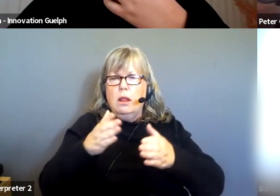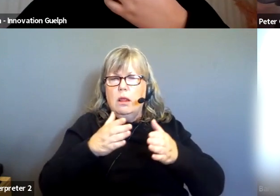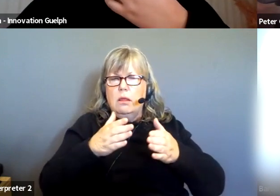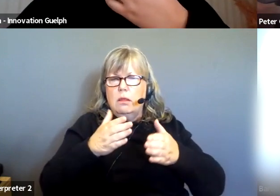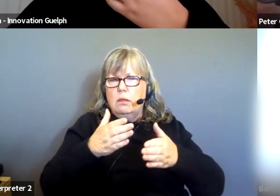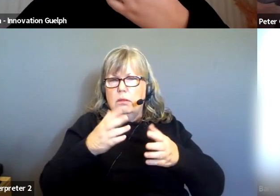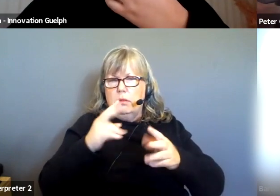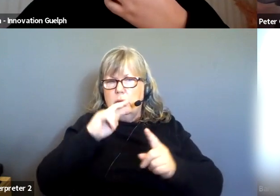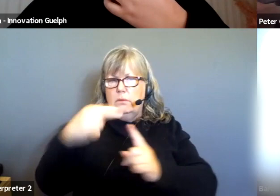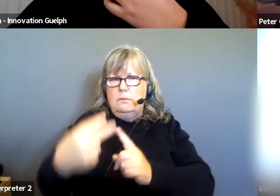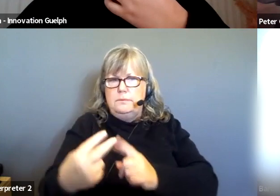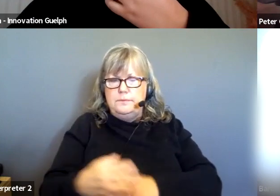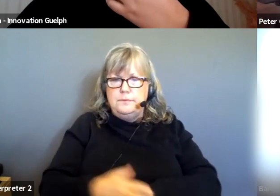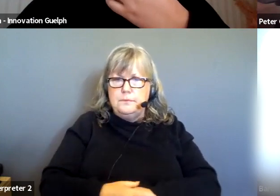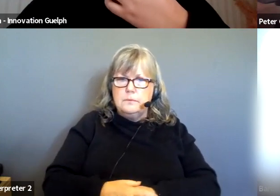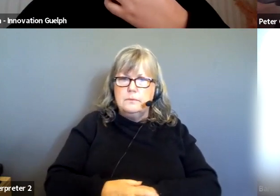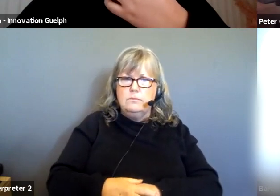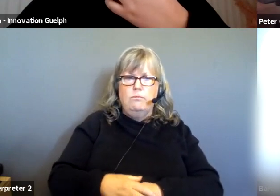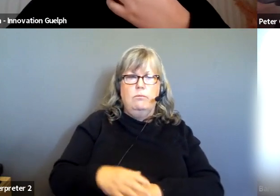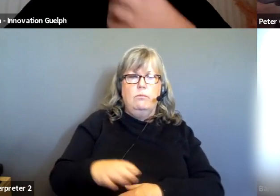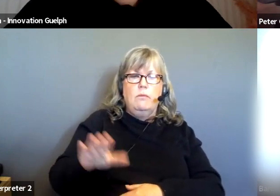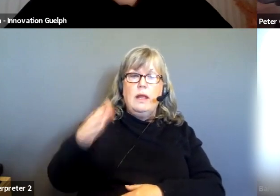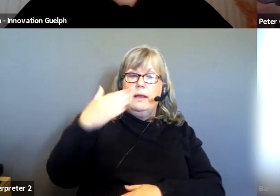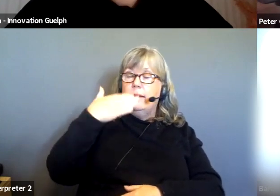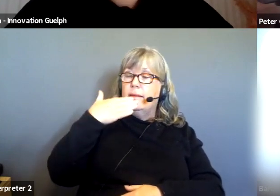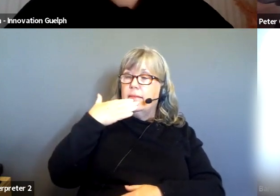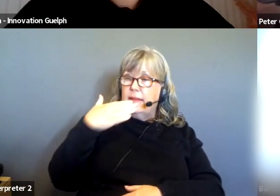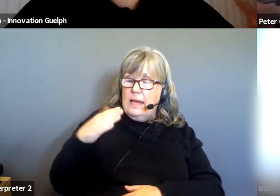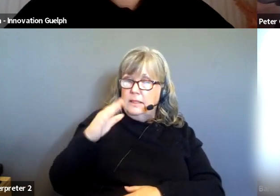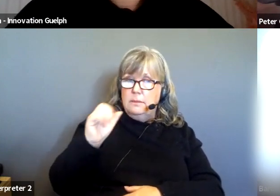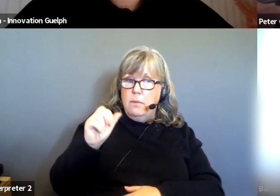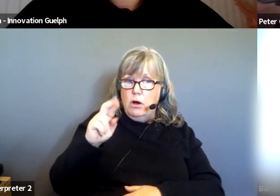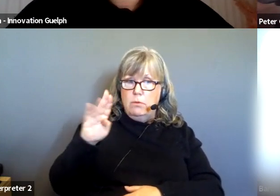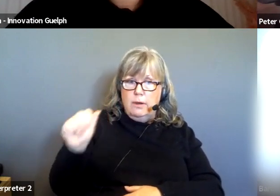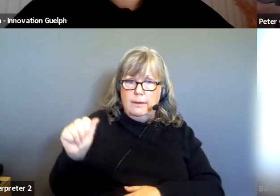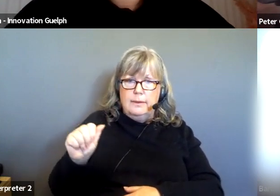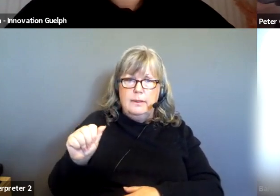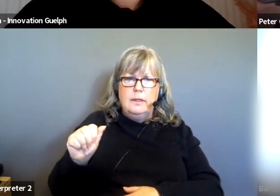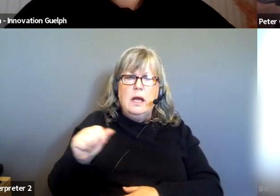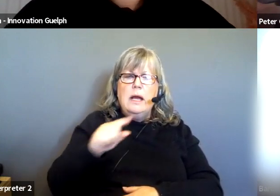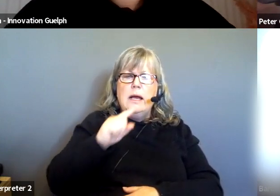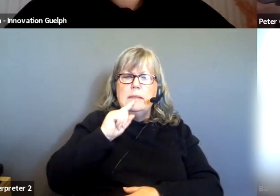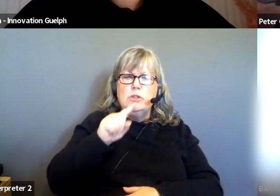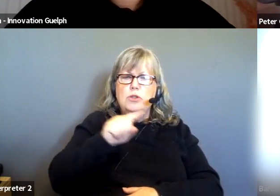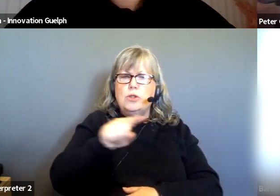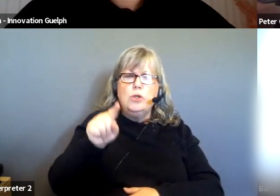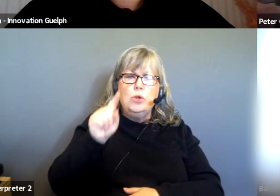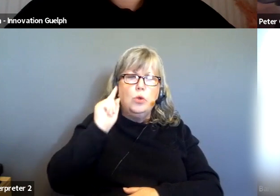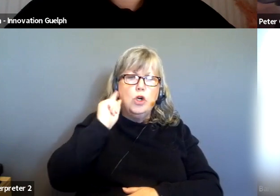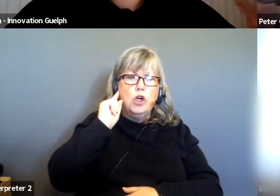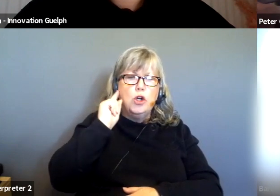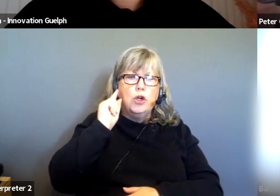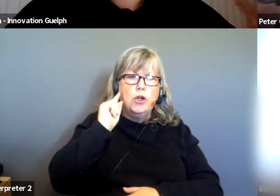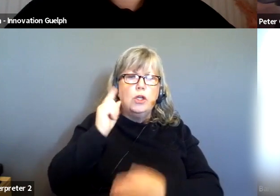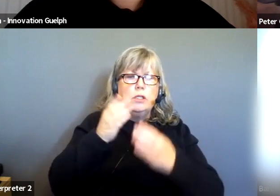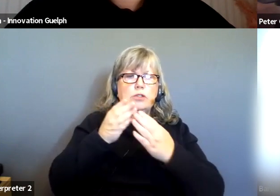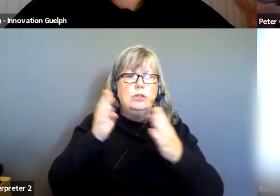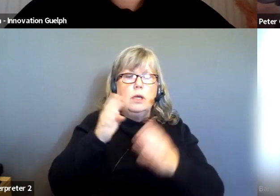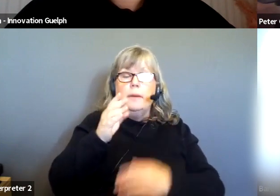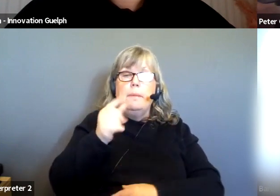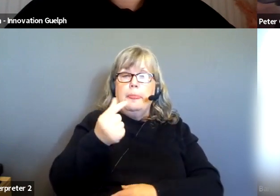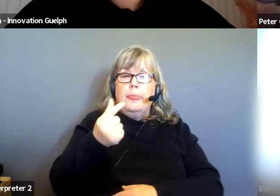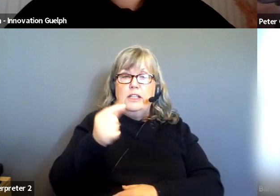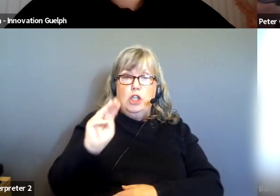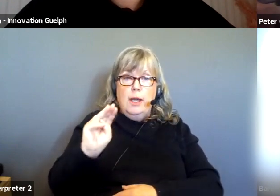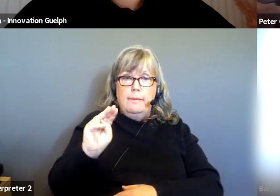Thanks for that, Barbara. I mean, you probably heard about how General Motors shut